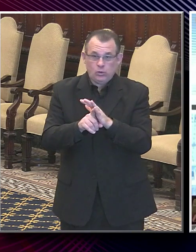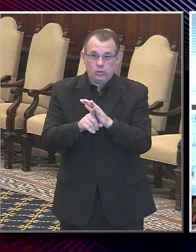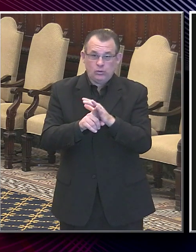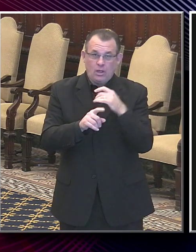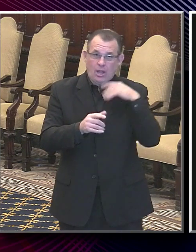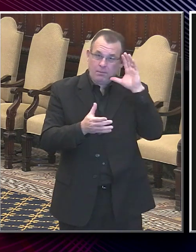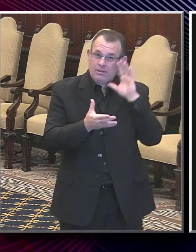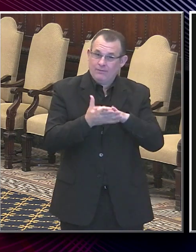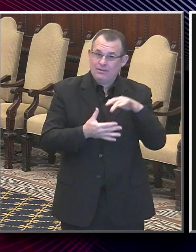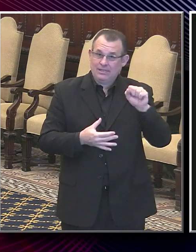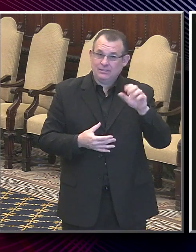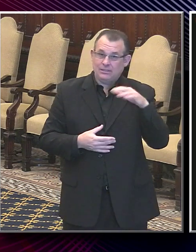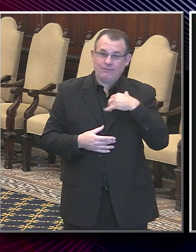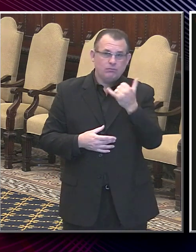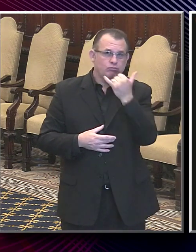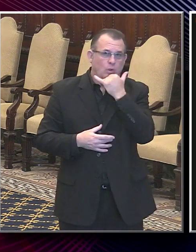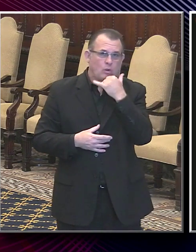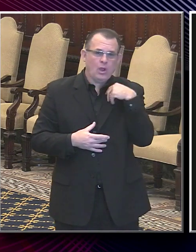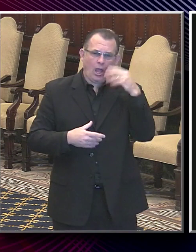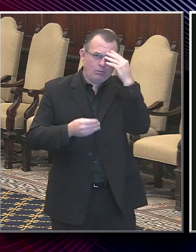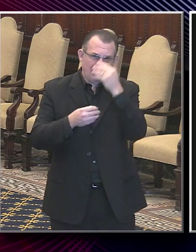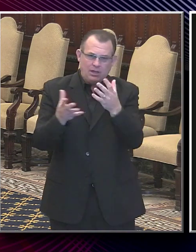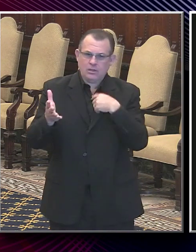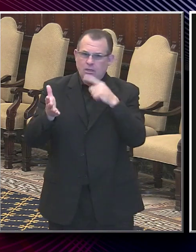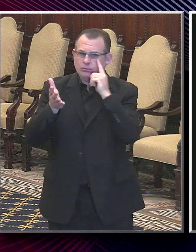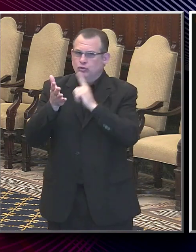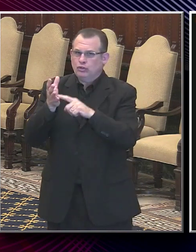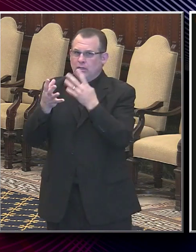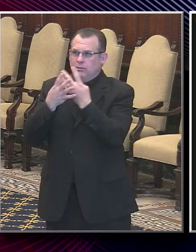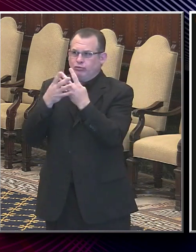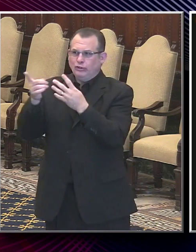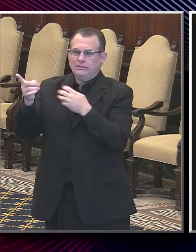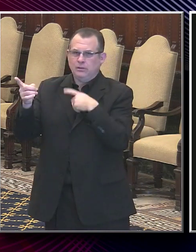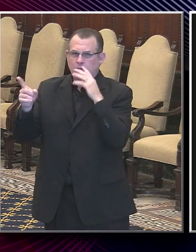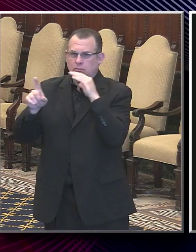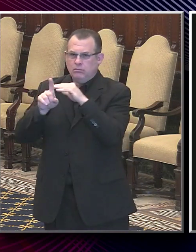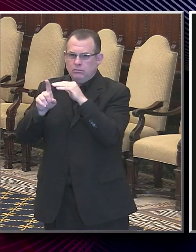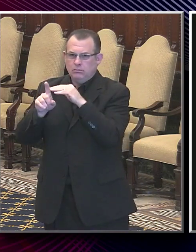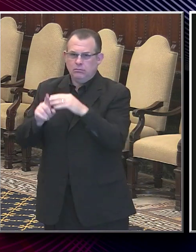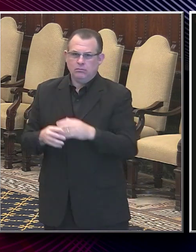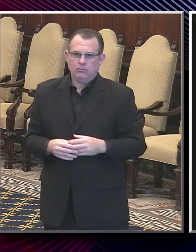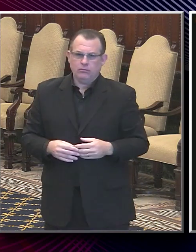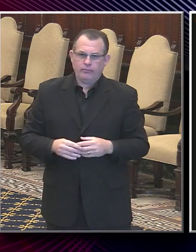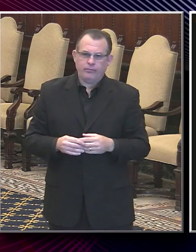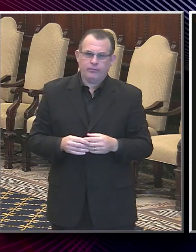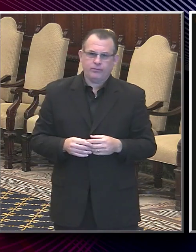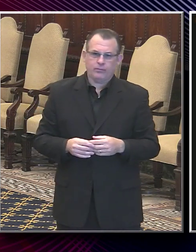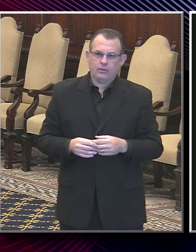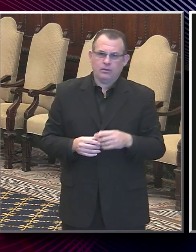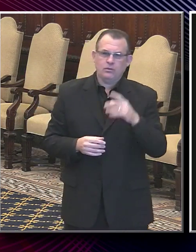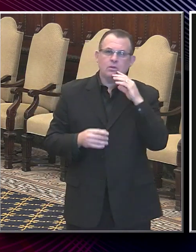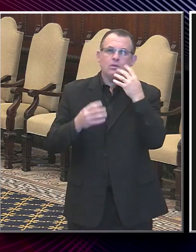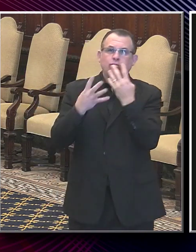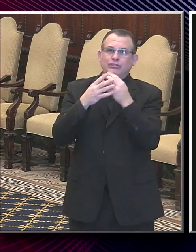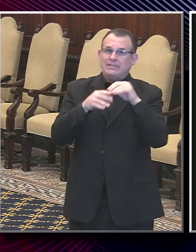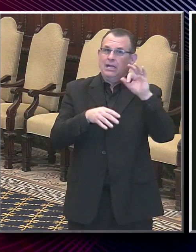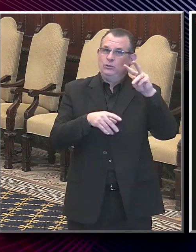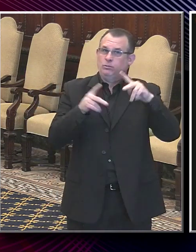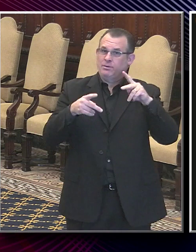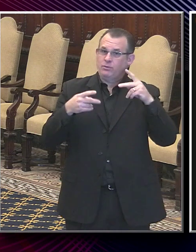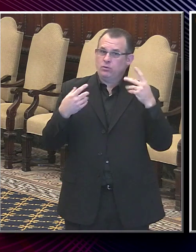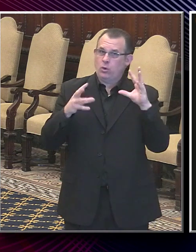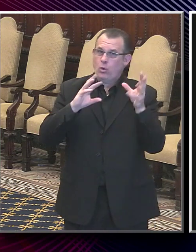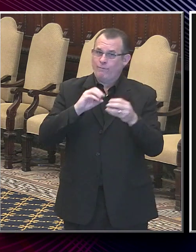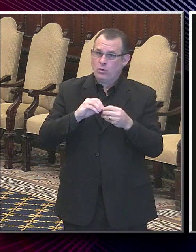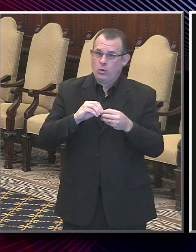you. Okay. Well, as far as my understanding is that the census at that facility is about 92 people as of today. I'm just curious how that squares with the numbers, considering there's